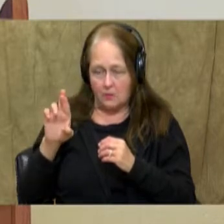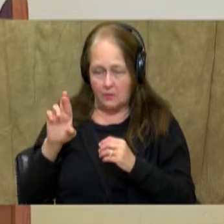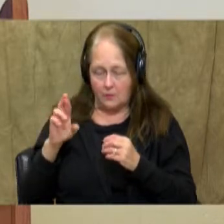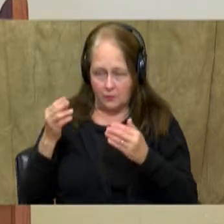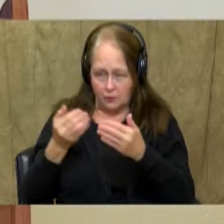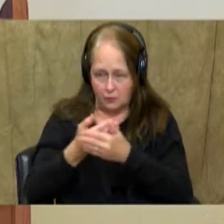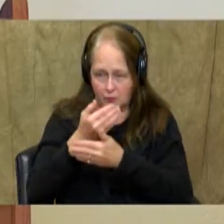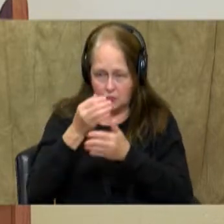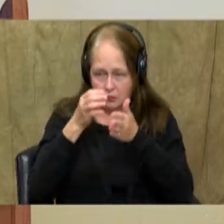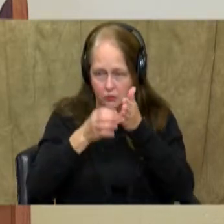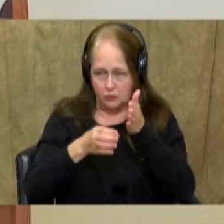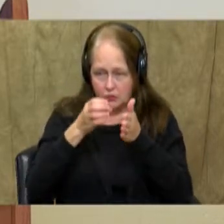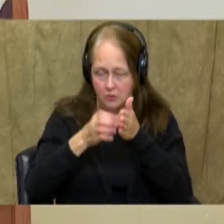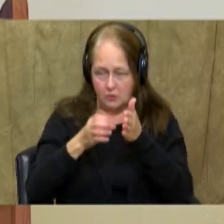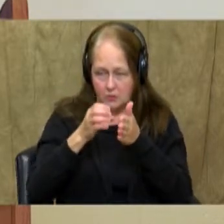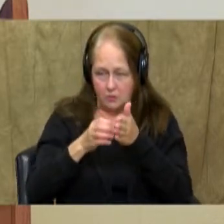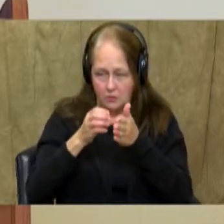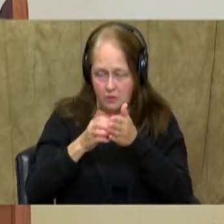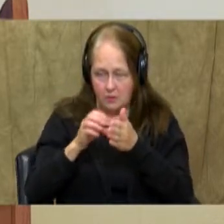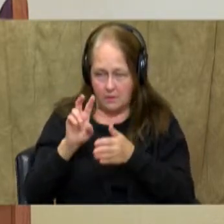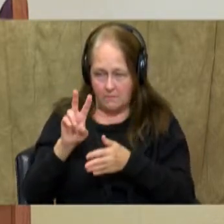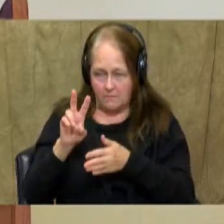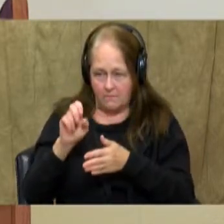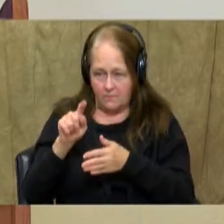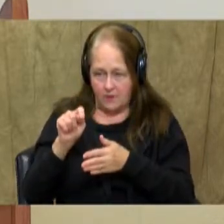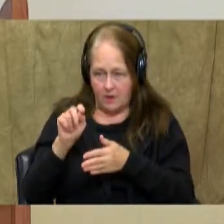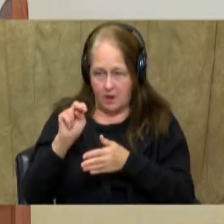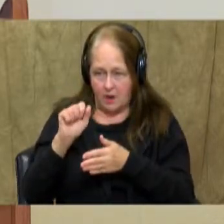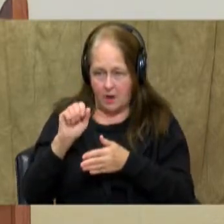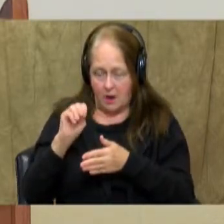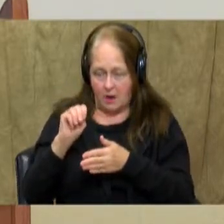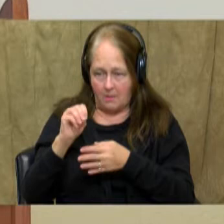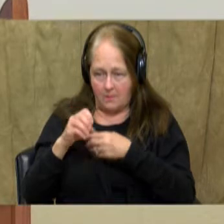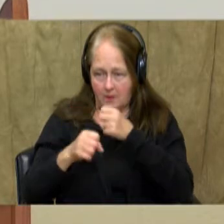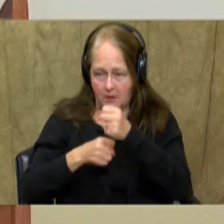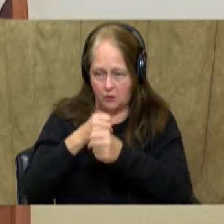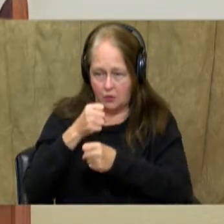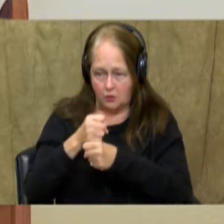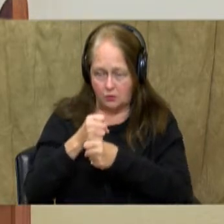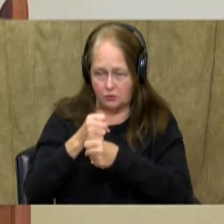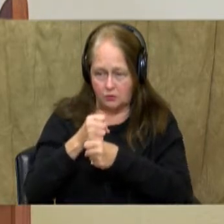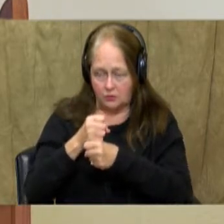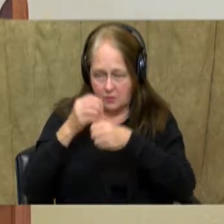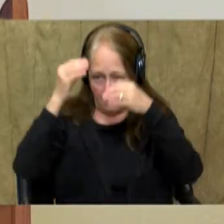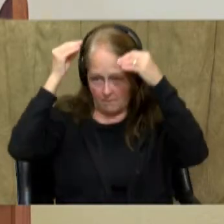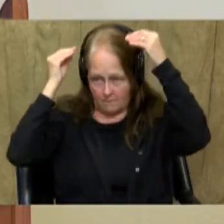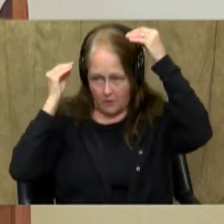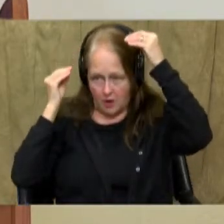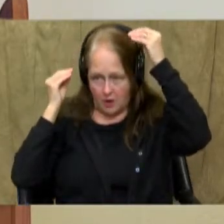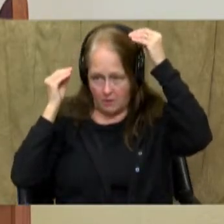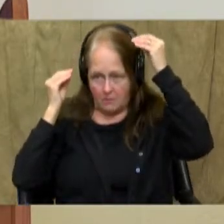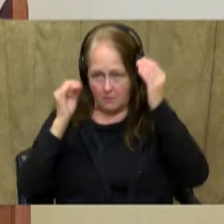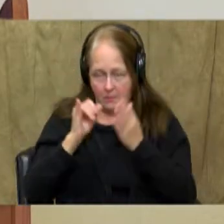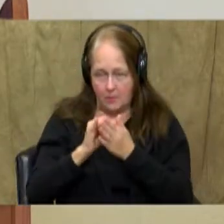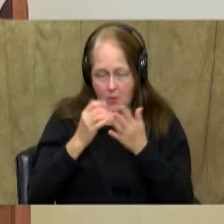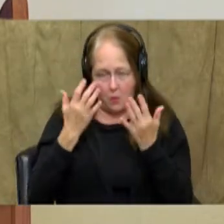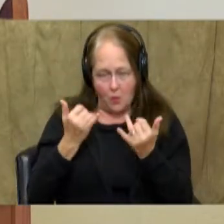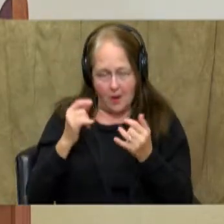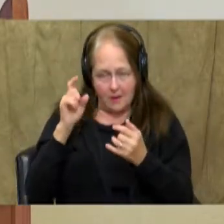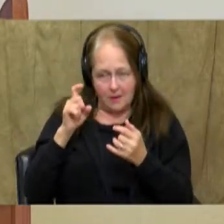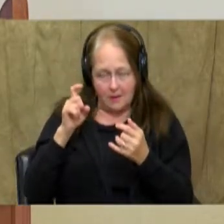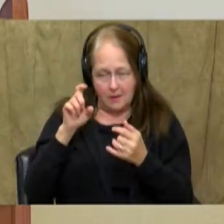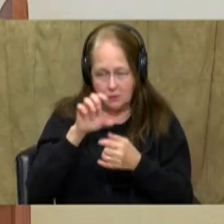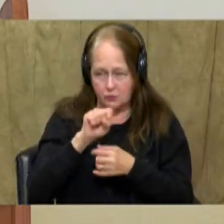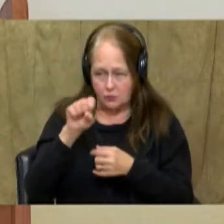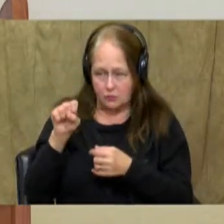brand new chapter on the Vietnam War years. Now, before we get into that, you may have wondered, well, why do we need social studies?